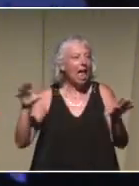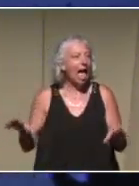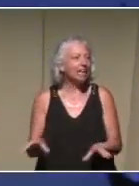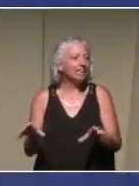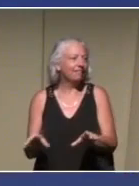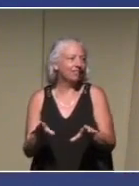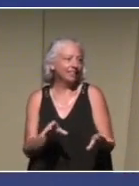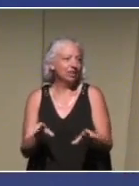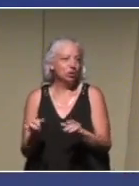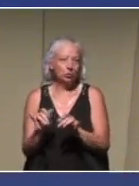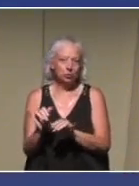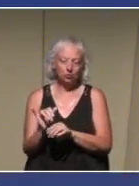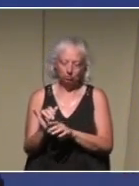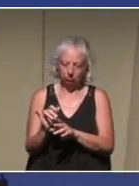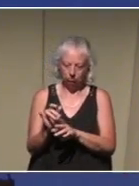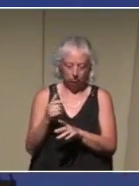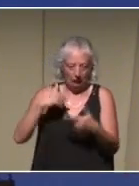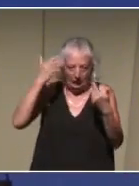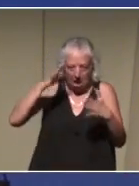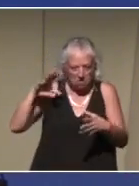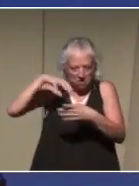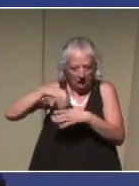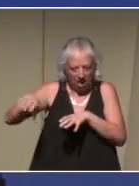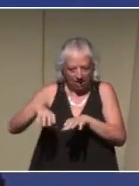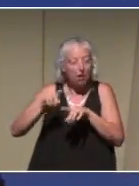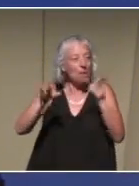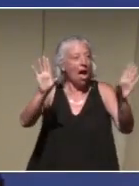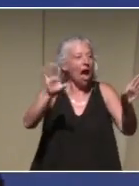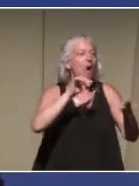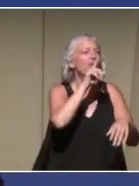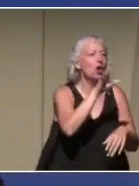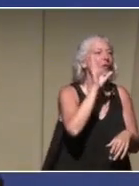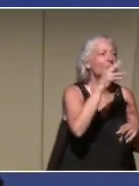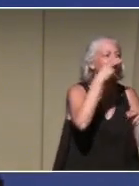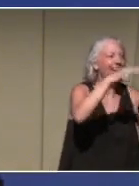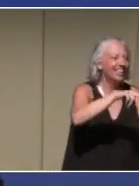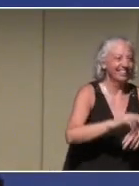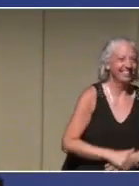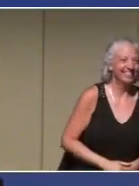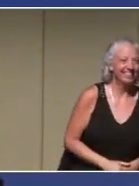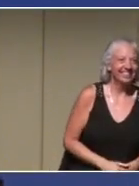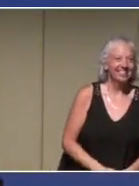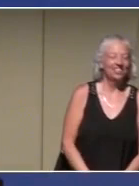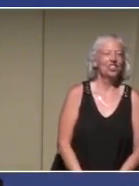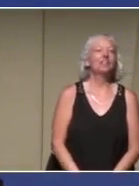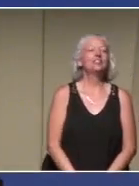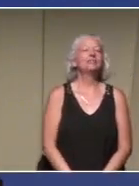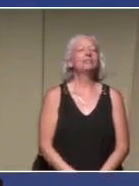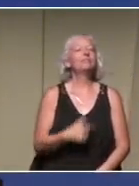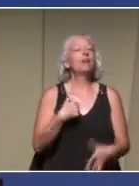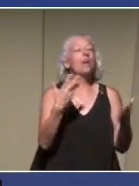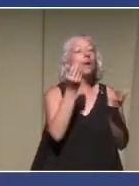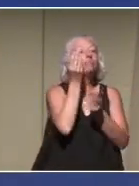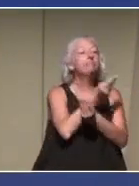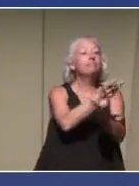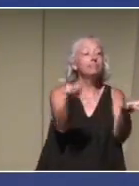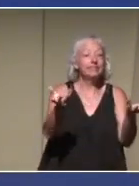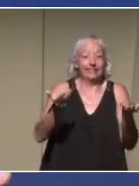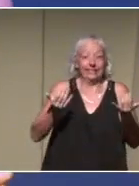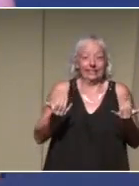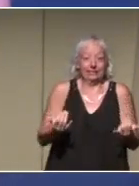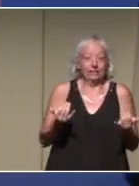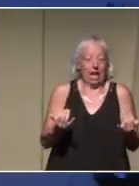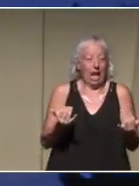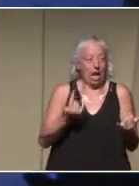which I don't know what they all are, but I think it's all going to be fun. So I want to just mention that we are celebrating the